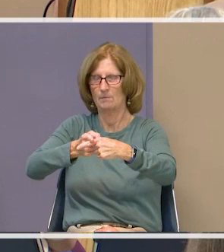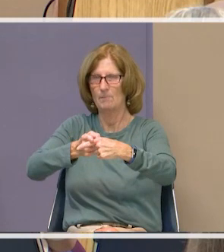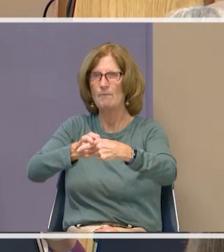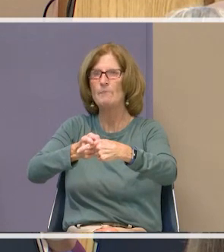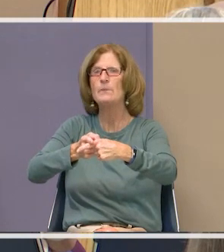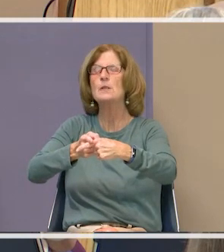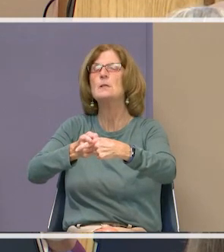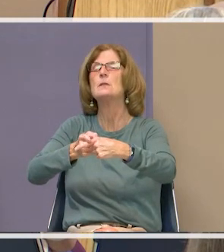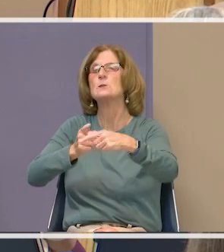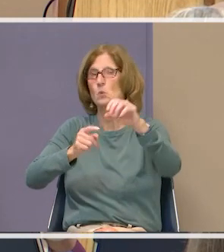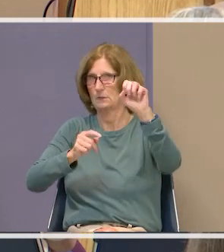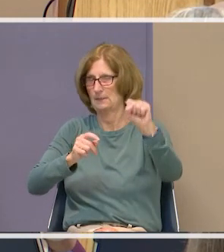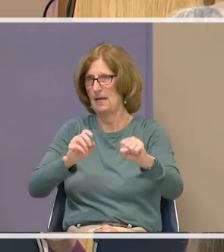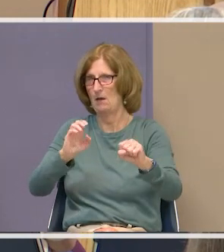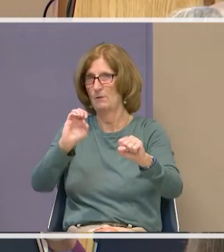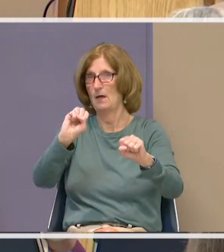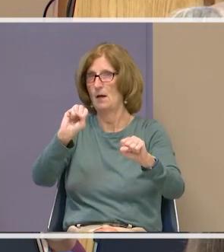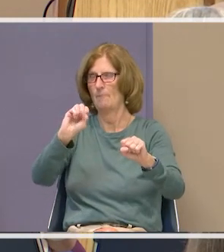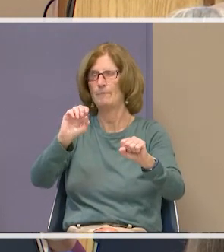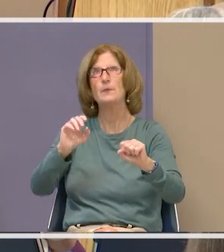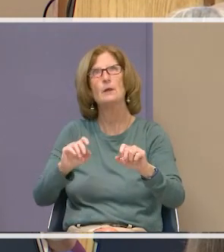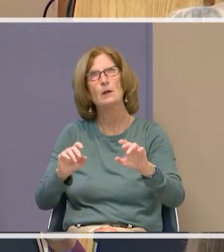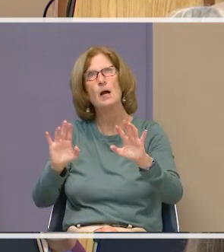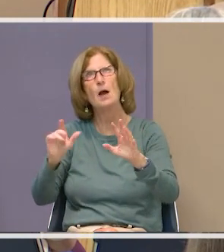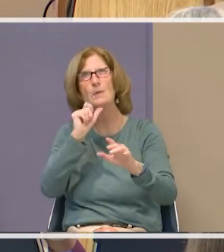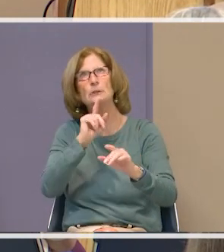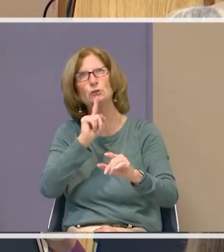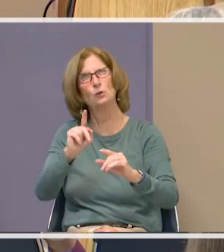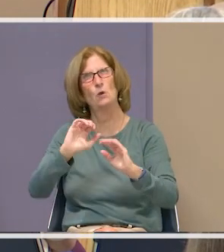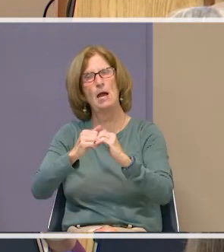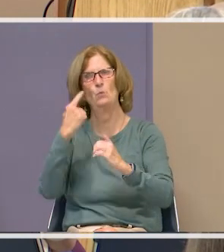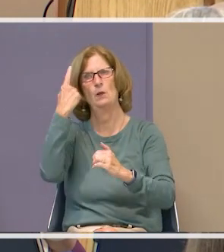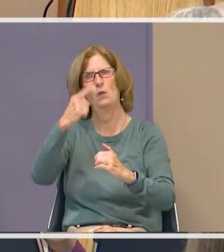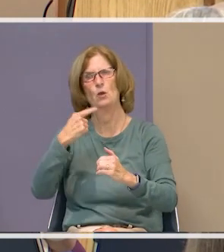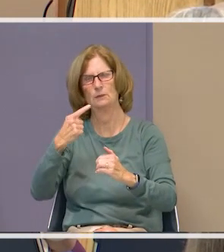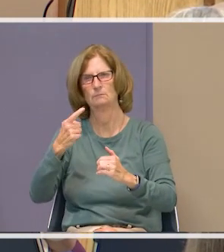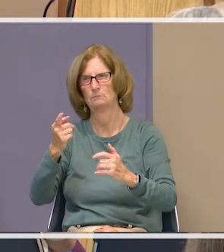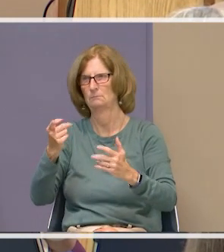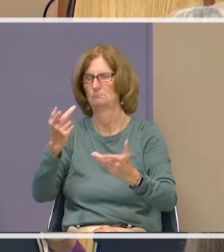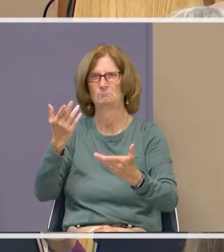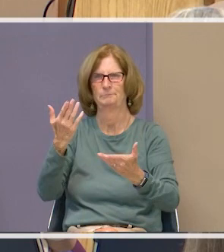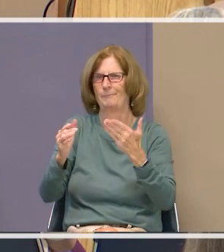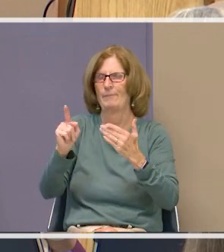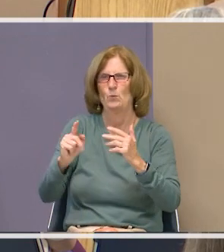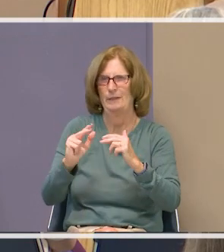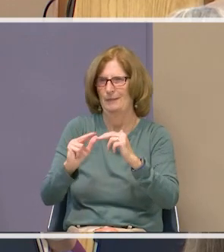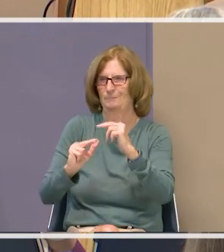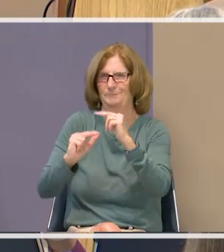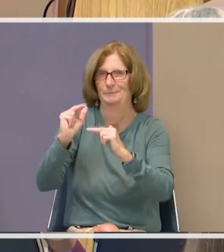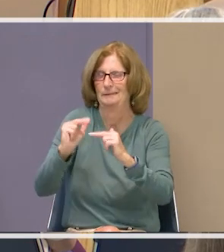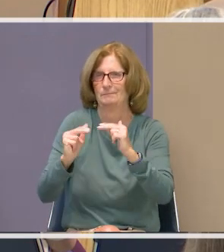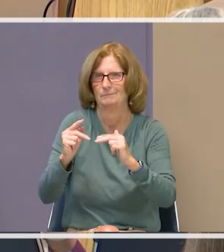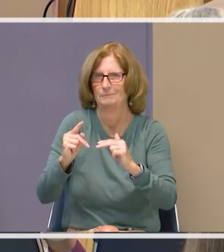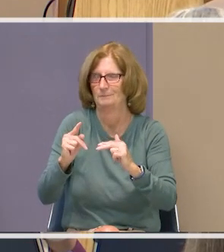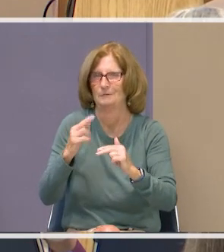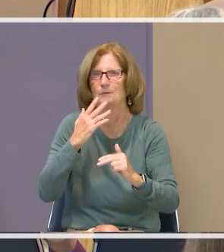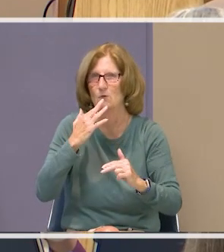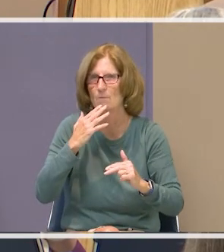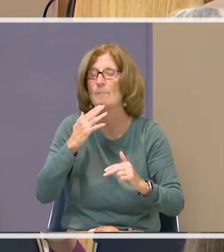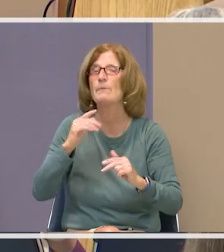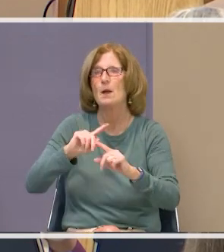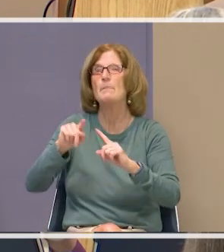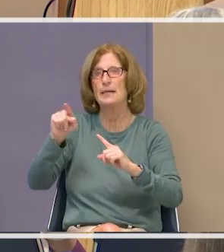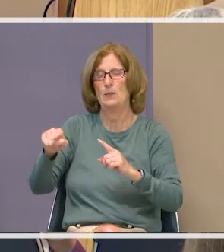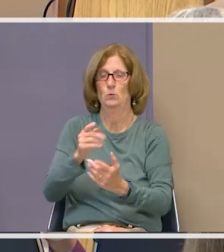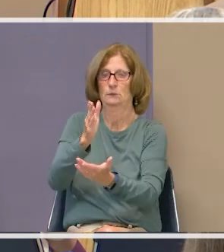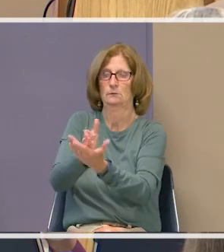southbound Braddock Okay. I'm not sure how it's going to look. Paint, maybe if we can build something that'd be fun. it's going to terminate, and then it's